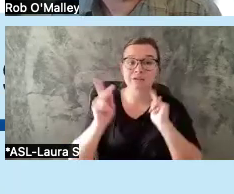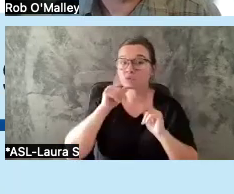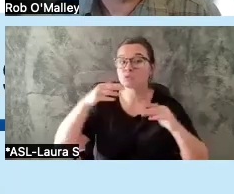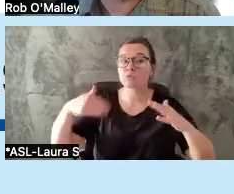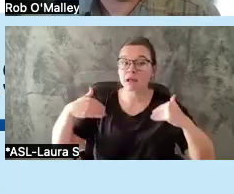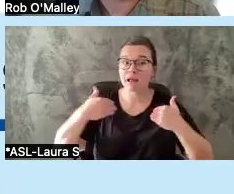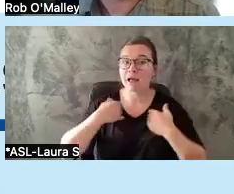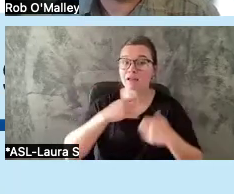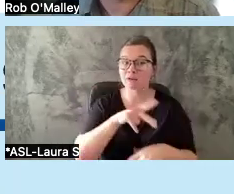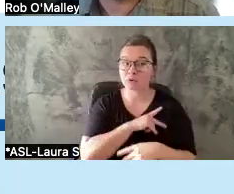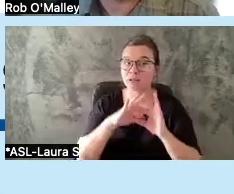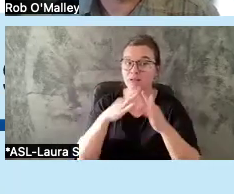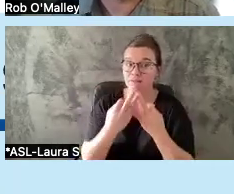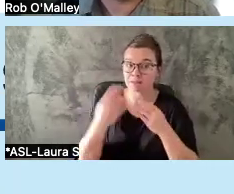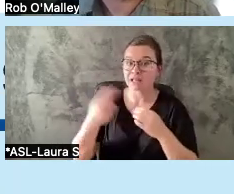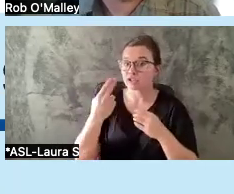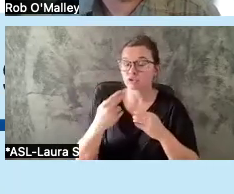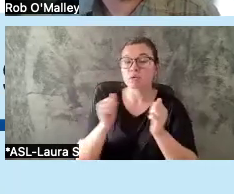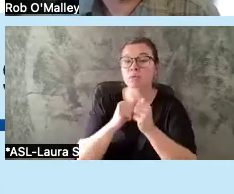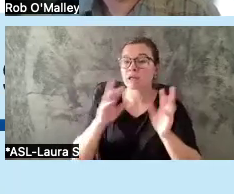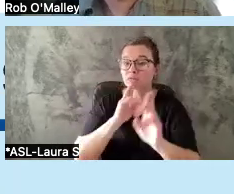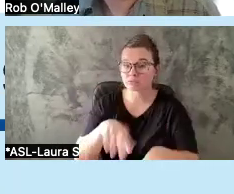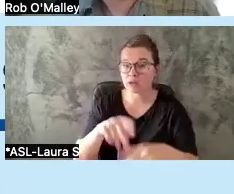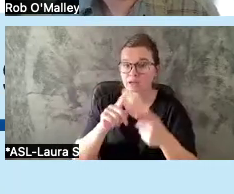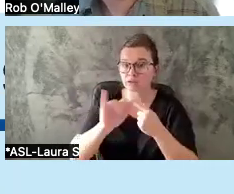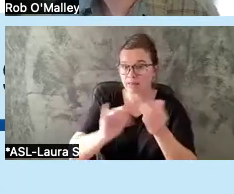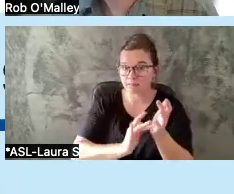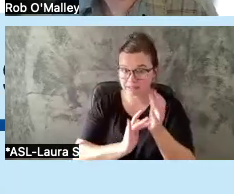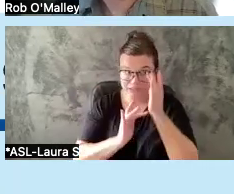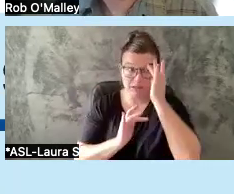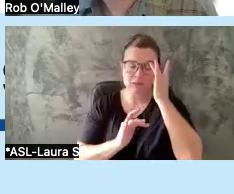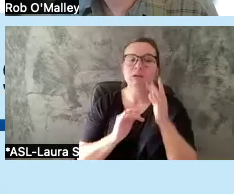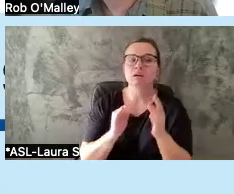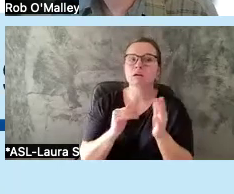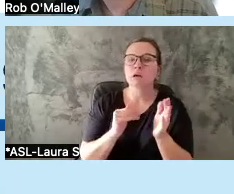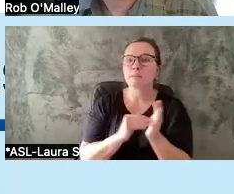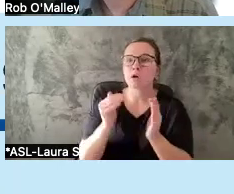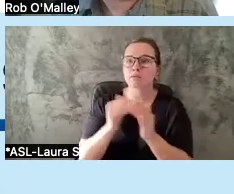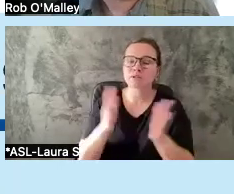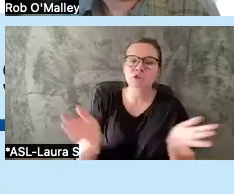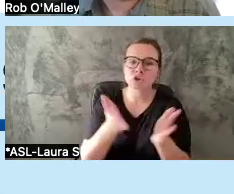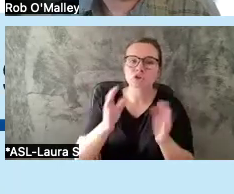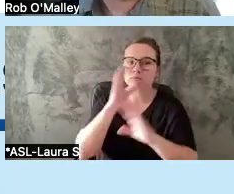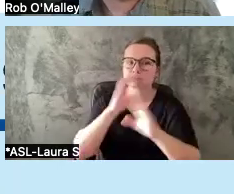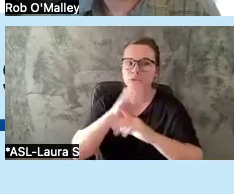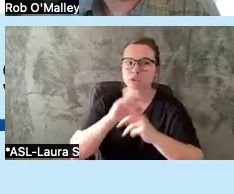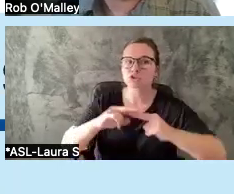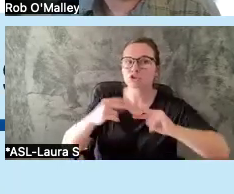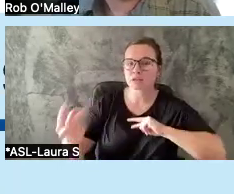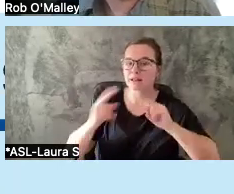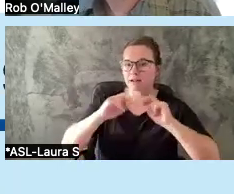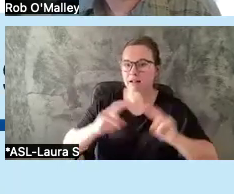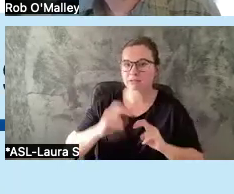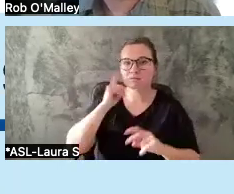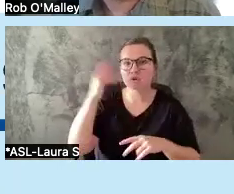personal or family history of not responding to medications as expected will often be encouraged to seek genetic analysis for an